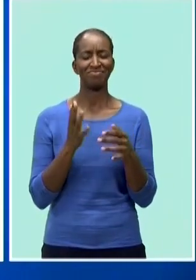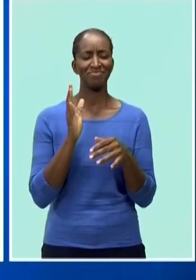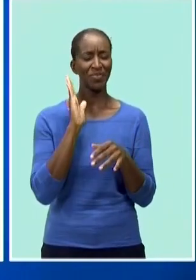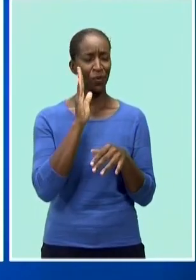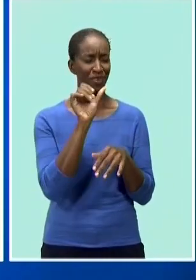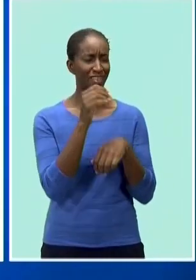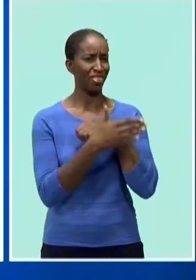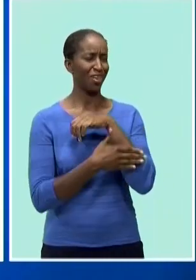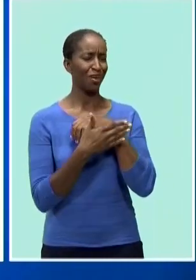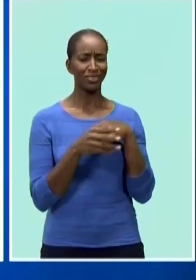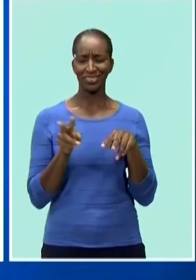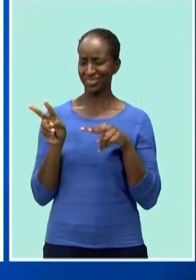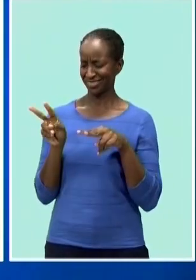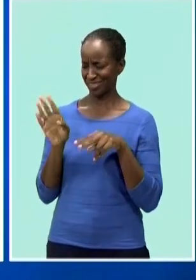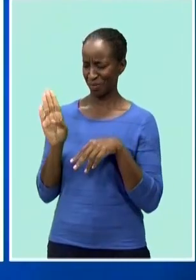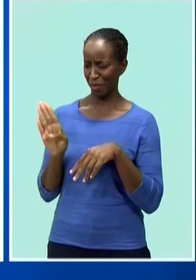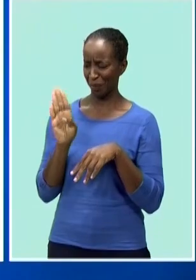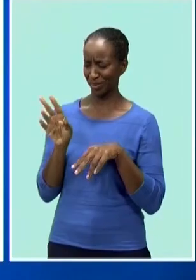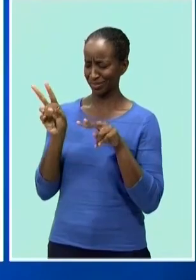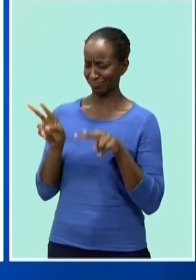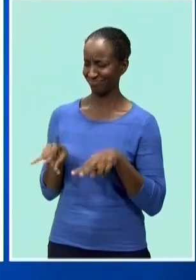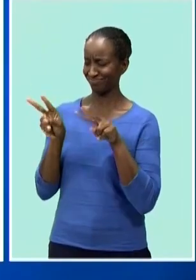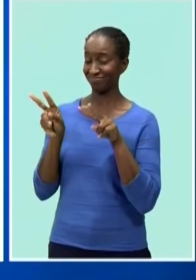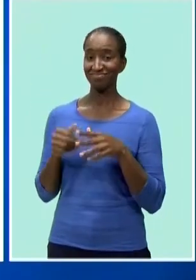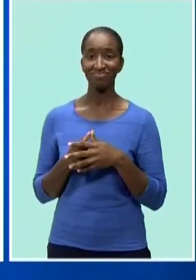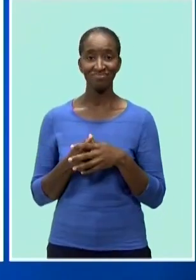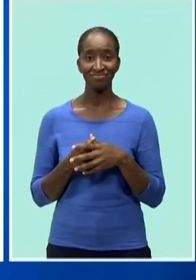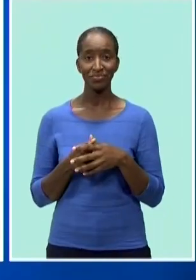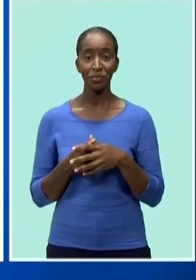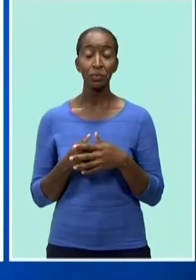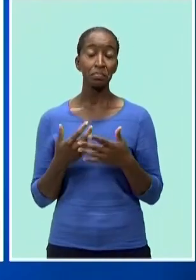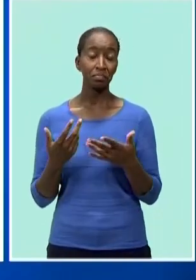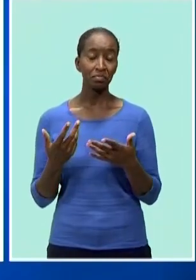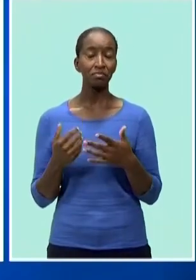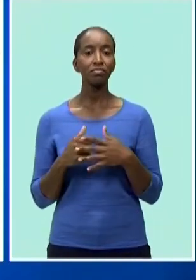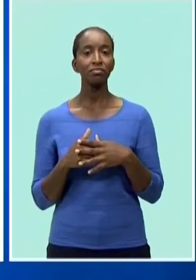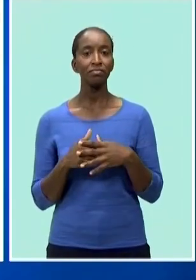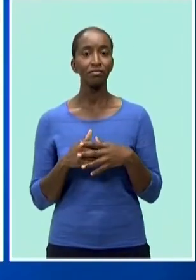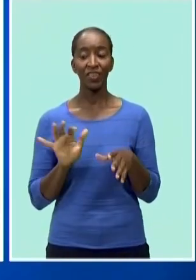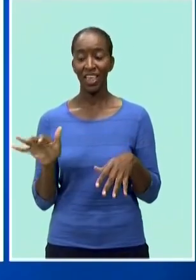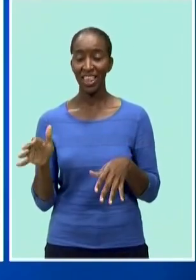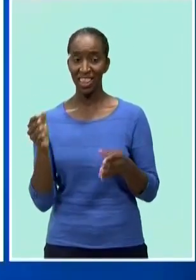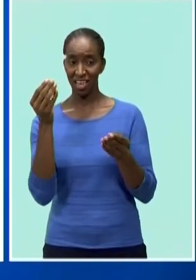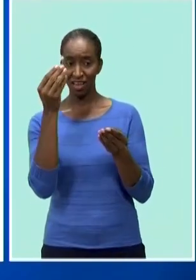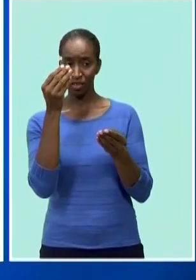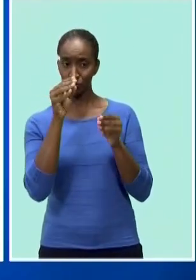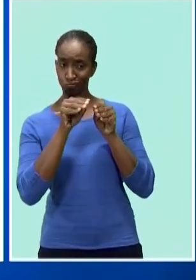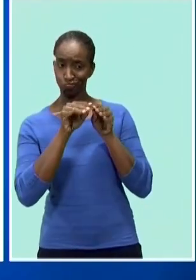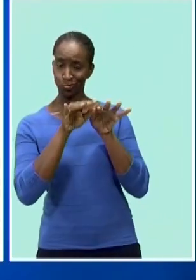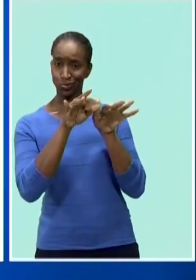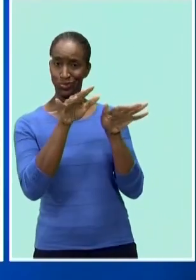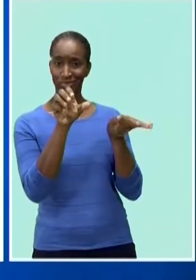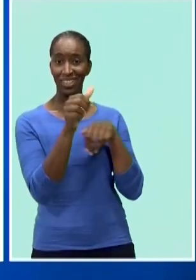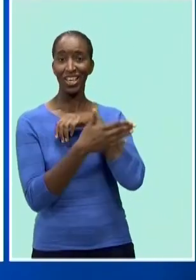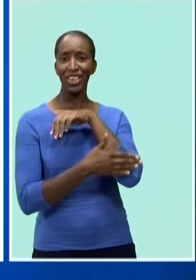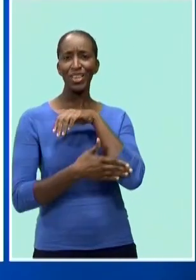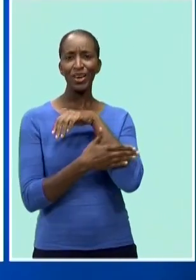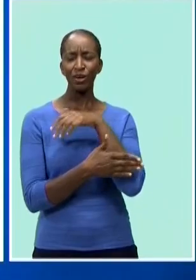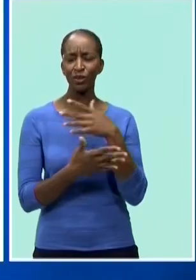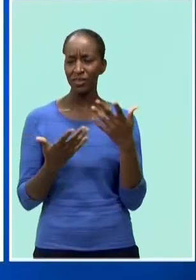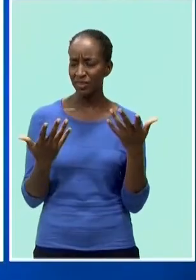Not only that, but when the international news media get hold of it, one of the things they will immediately pounce on is